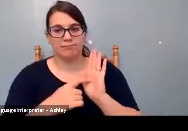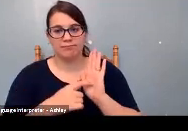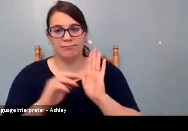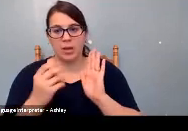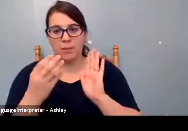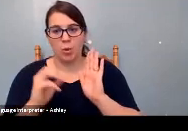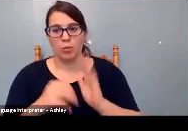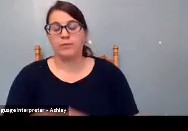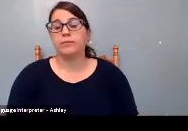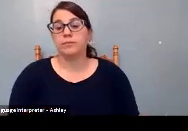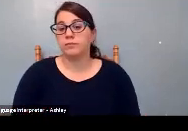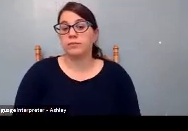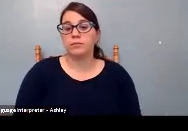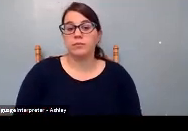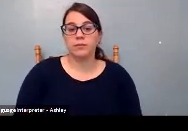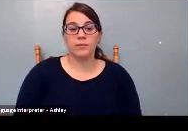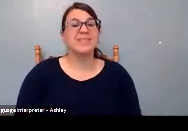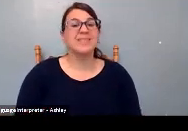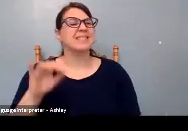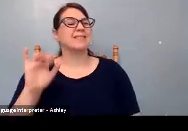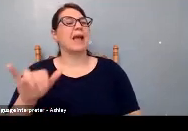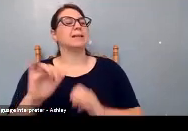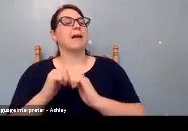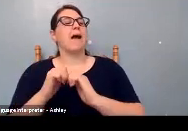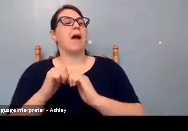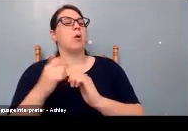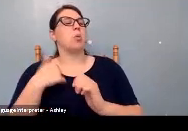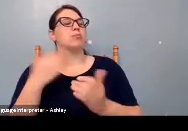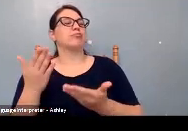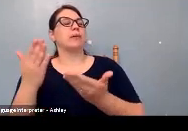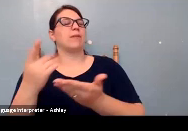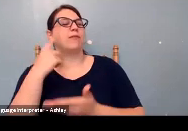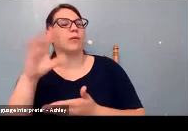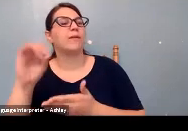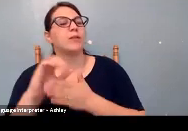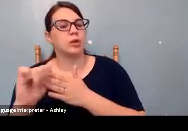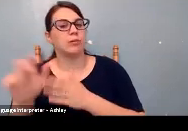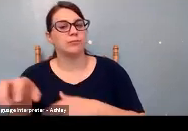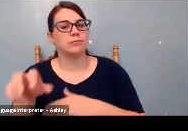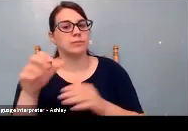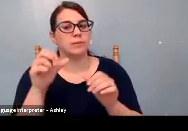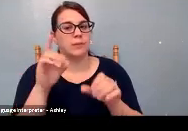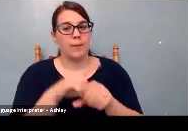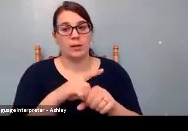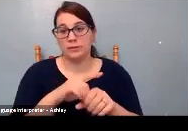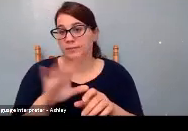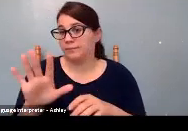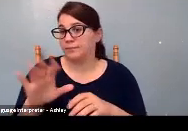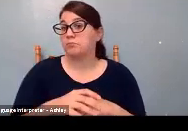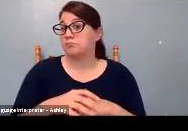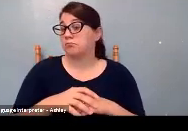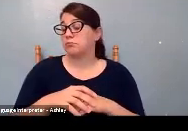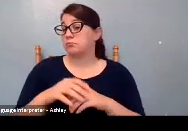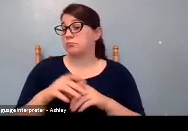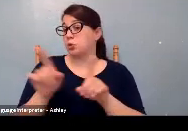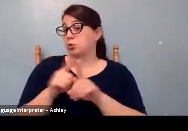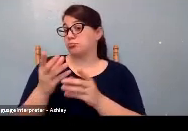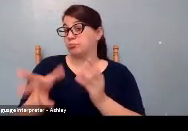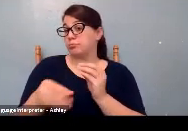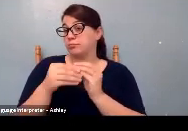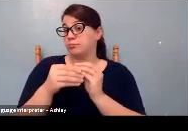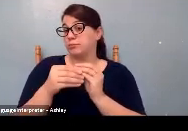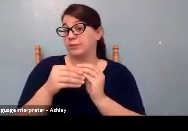method to make that initial $50 deposit. A couple quick notes though. Whenever you're making a contribution via the